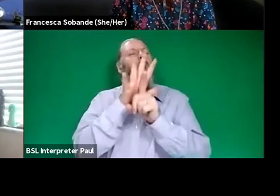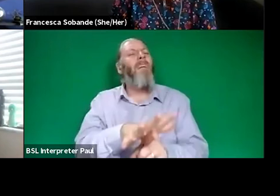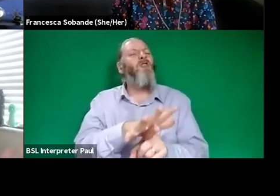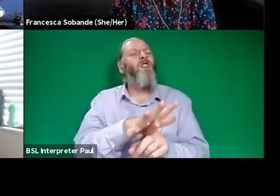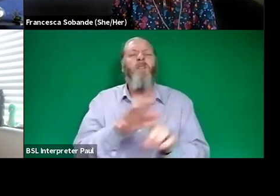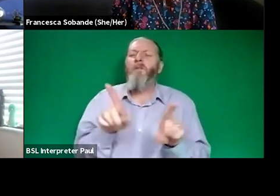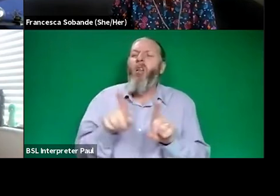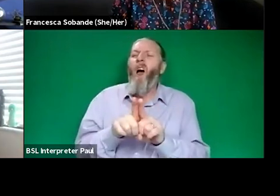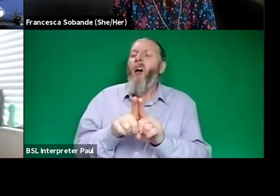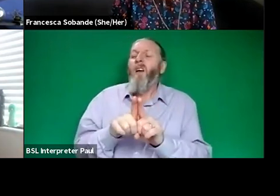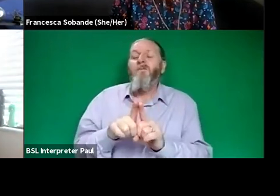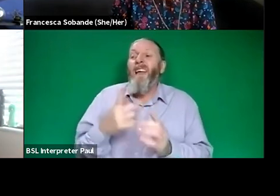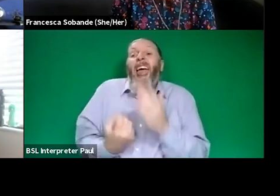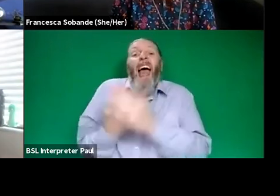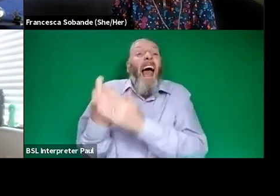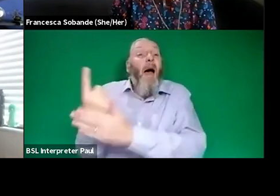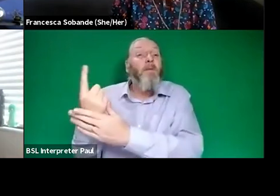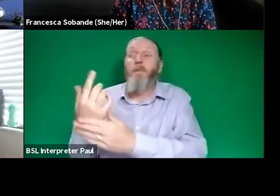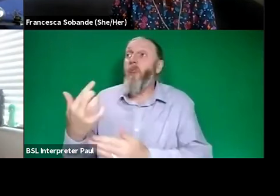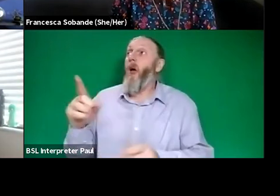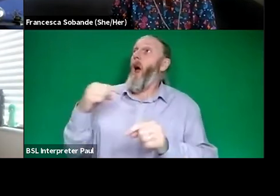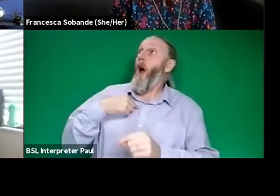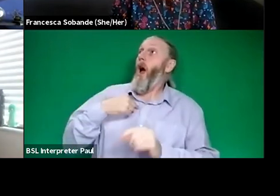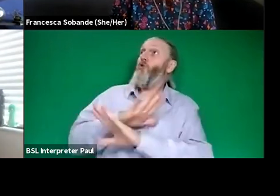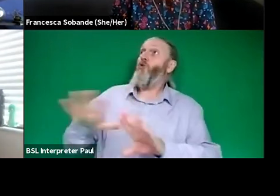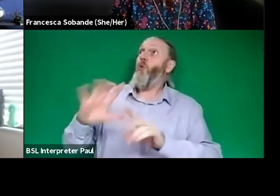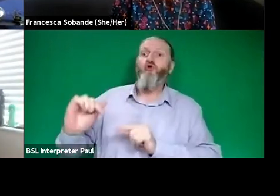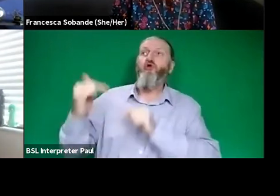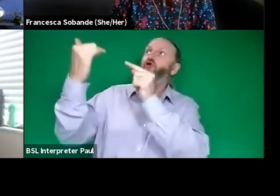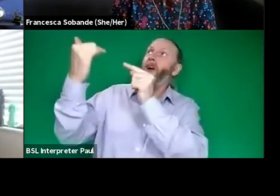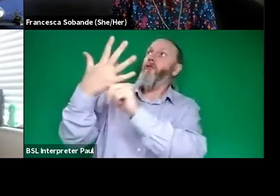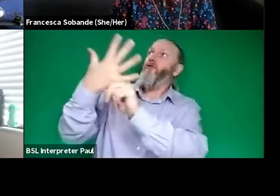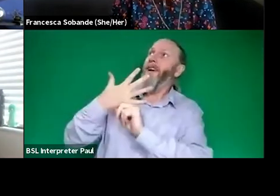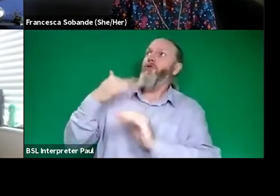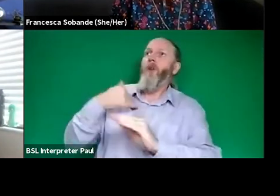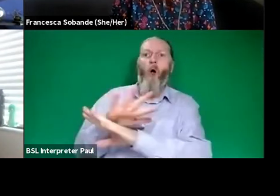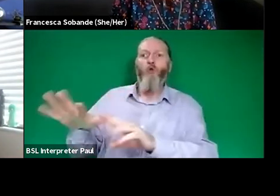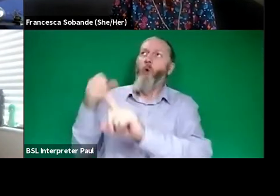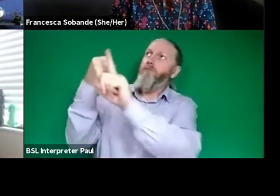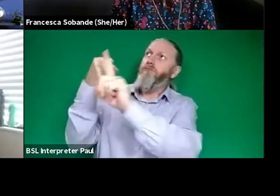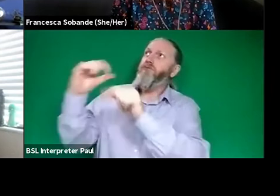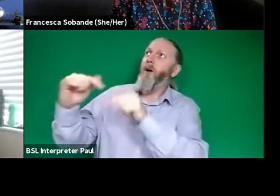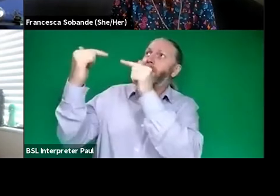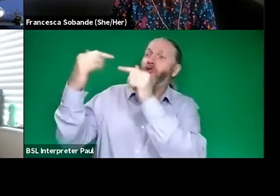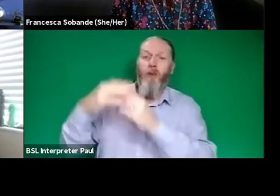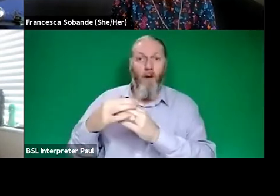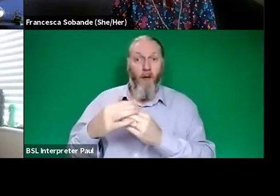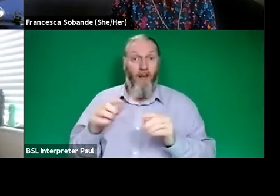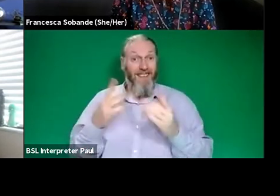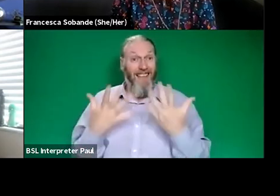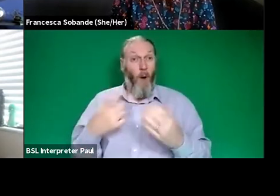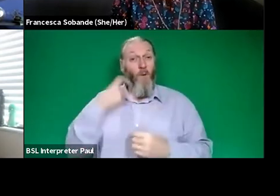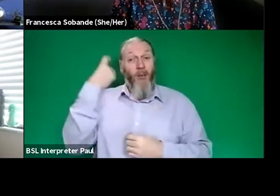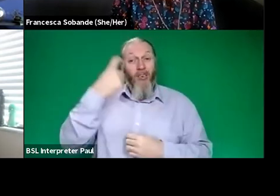done to people, as this thing that people don't actively fight against. And she mentioned that, you know, colonialism, even in how we think about it, was not a juggernaut. There are